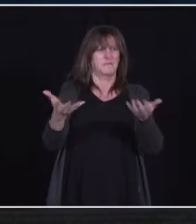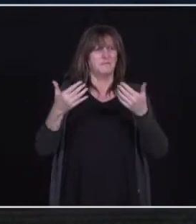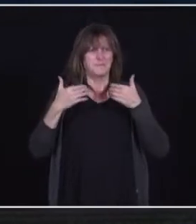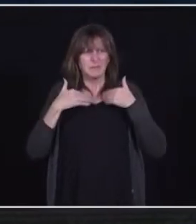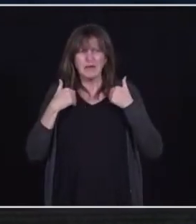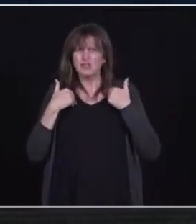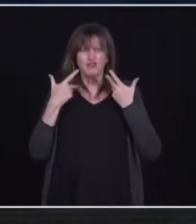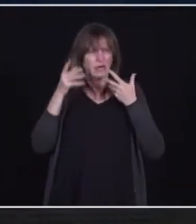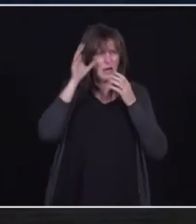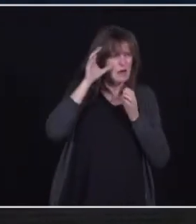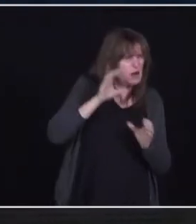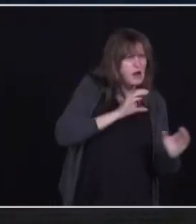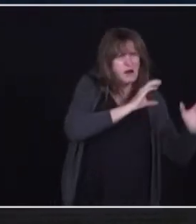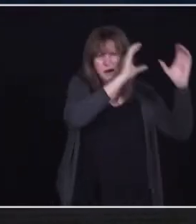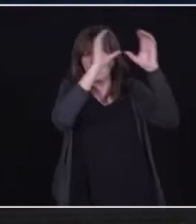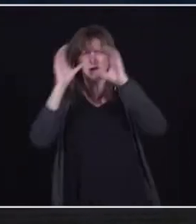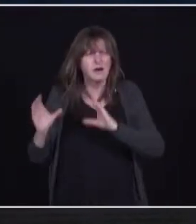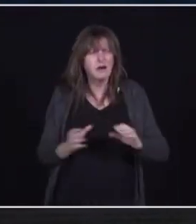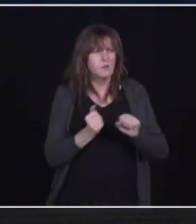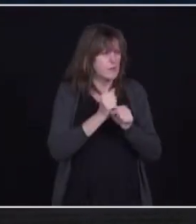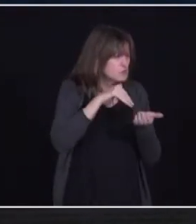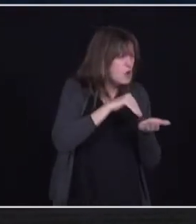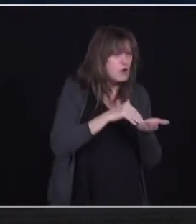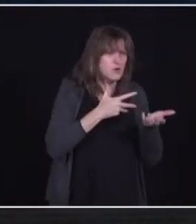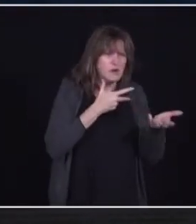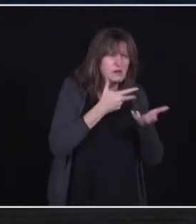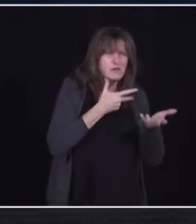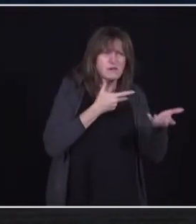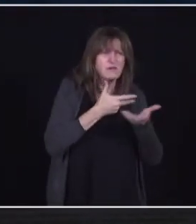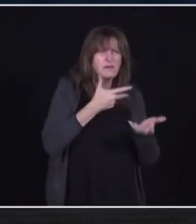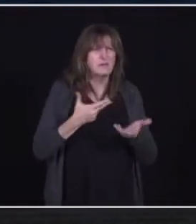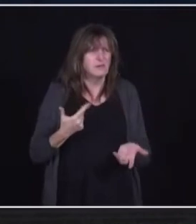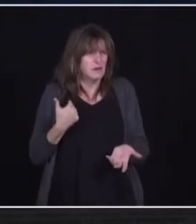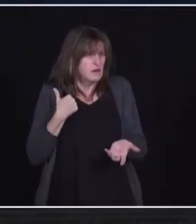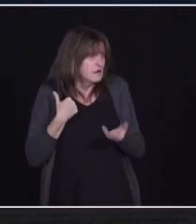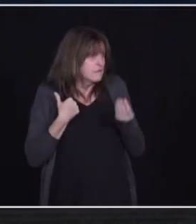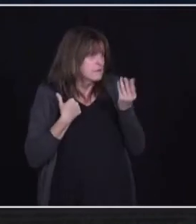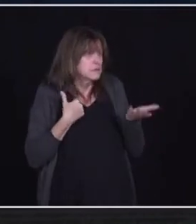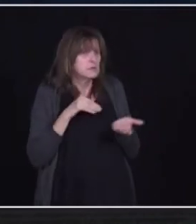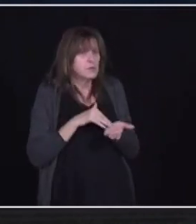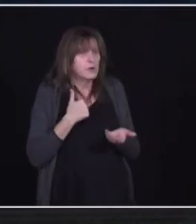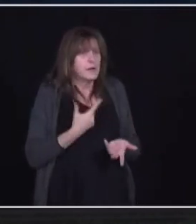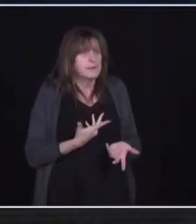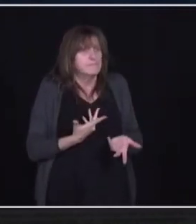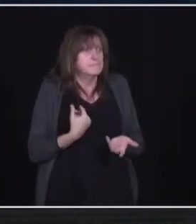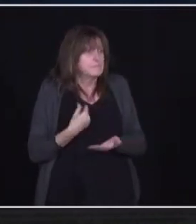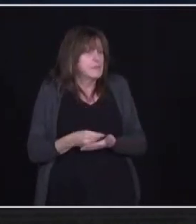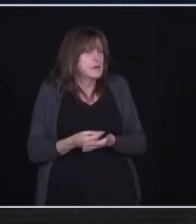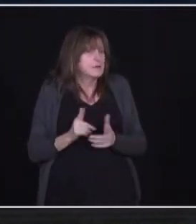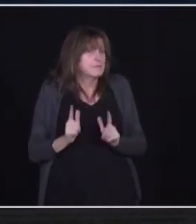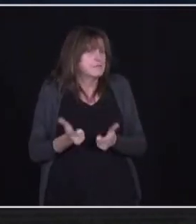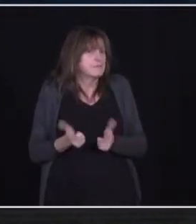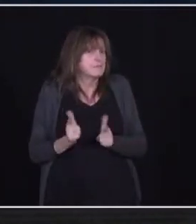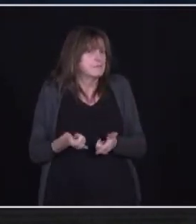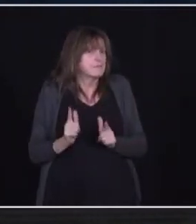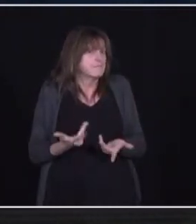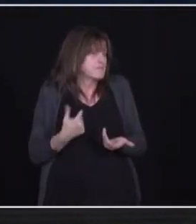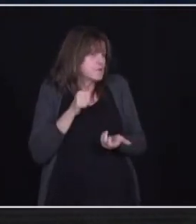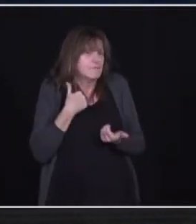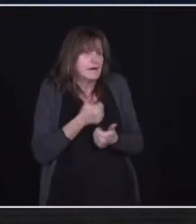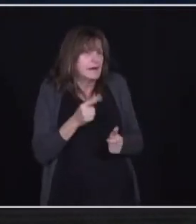and the nurses, and then I'm going to tell the docs, oh, by the way, we have no more money for you, and by the way, hospitals, you have to